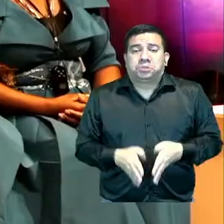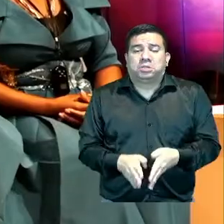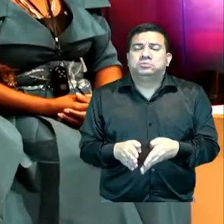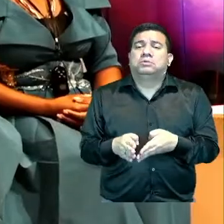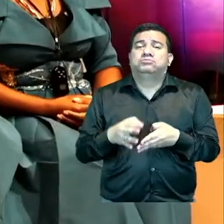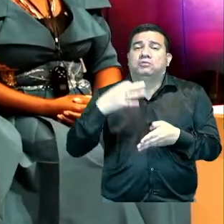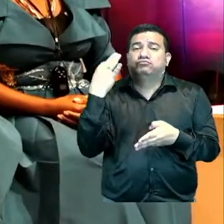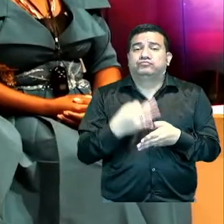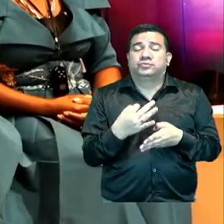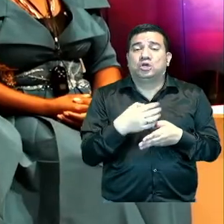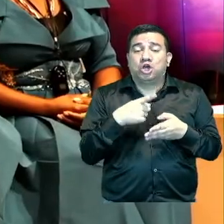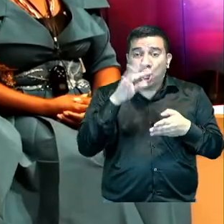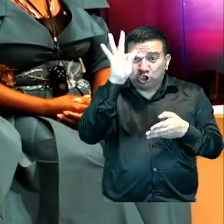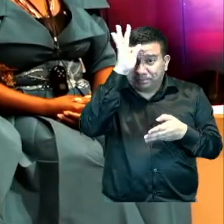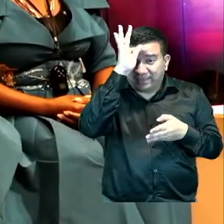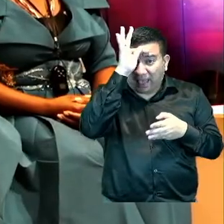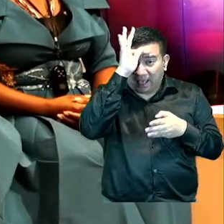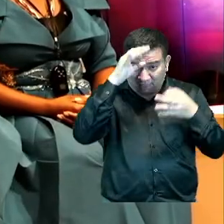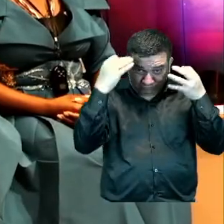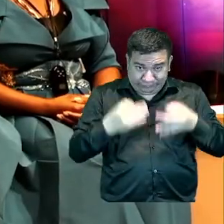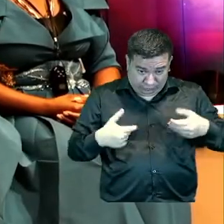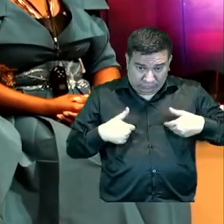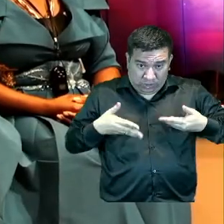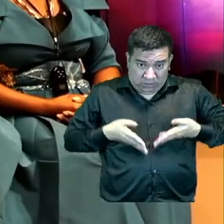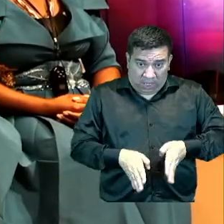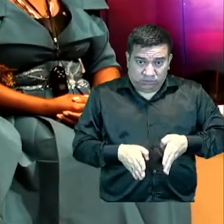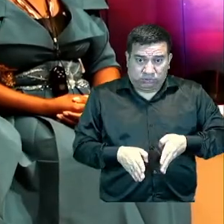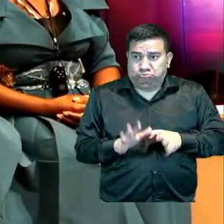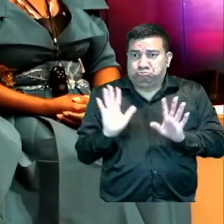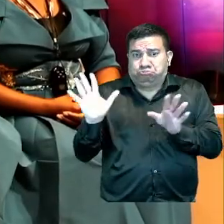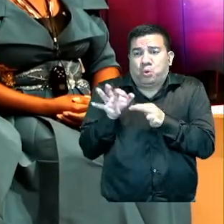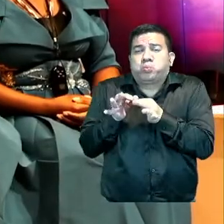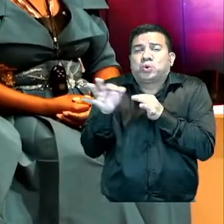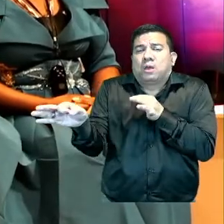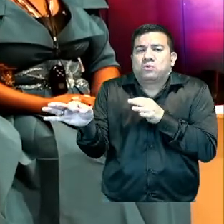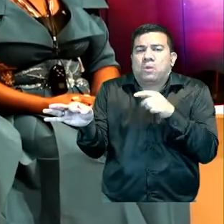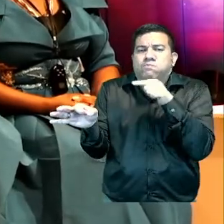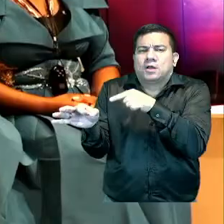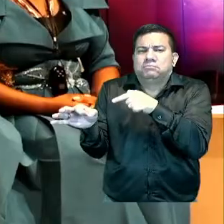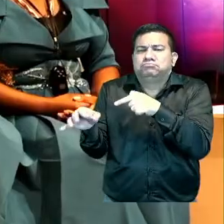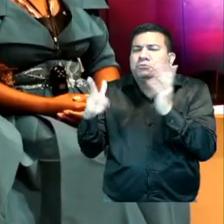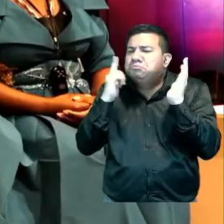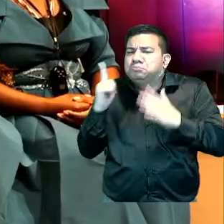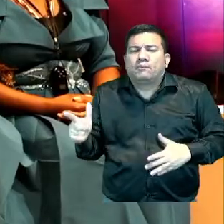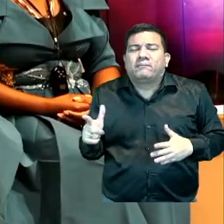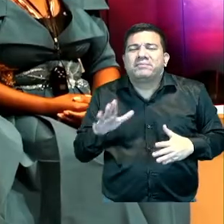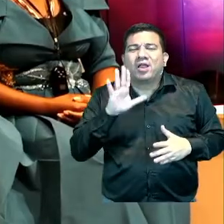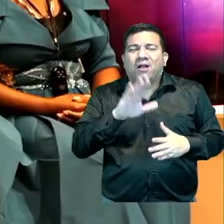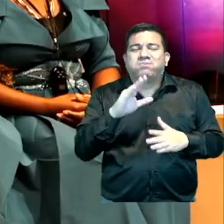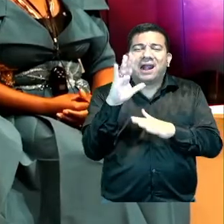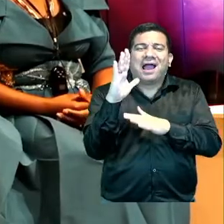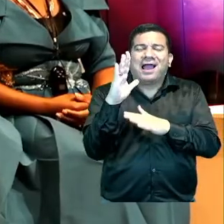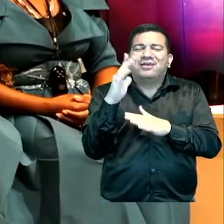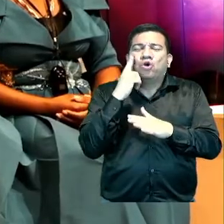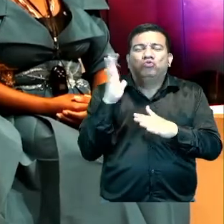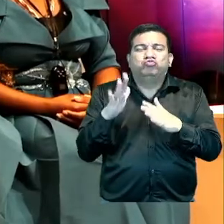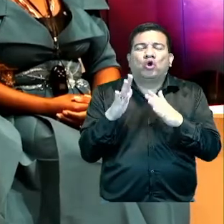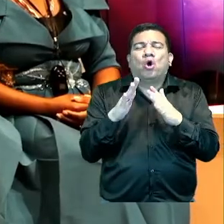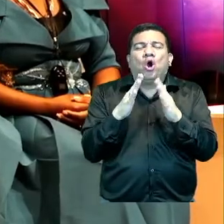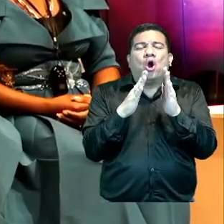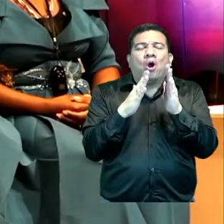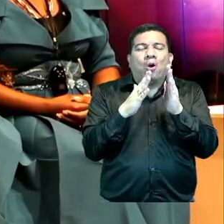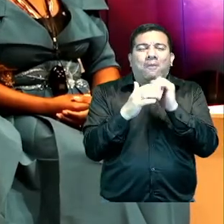in the people. I was not born at a hospital. I was born on some leaves,